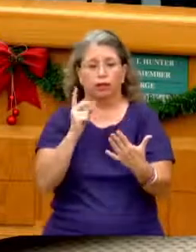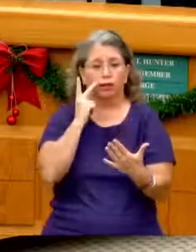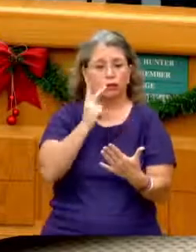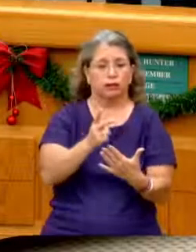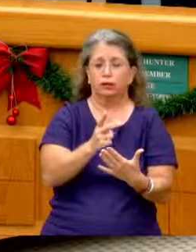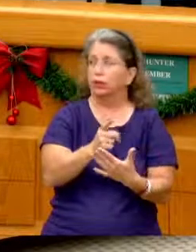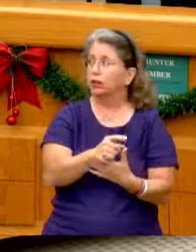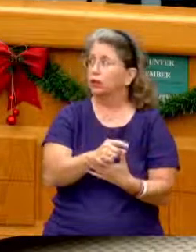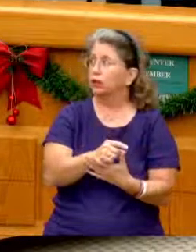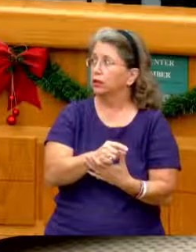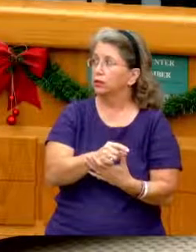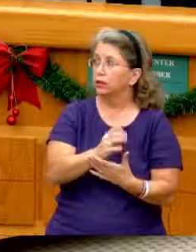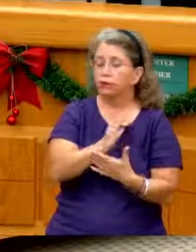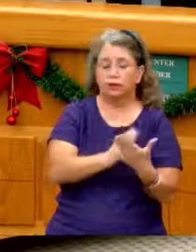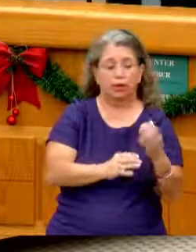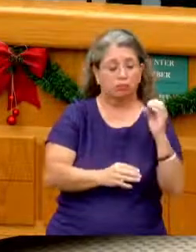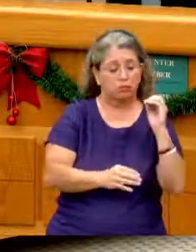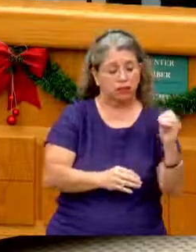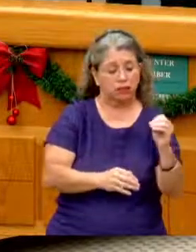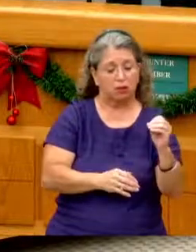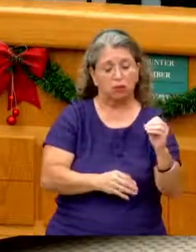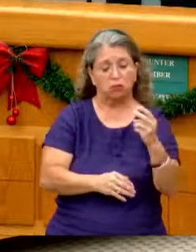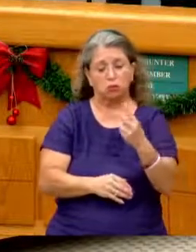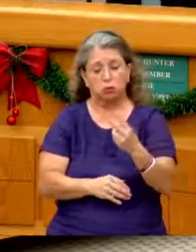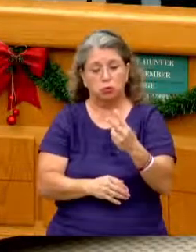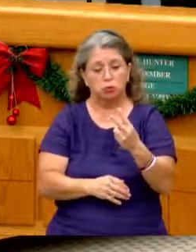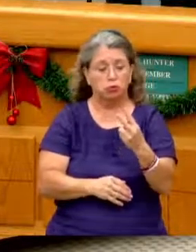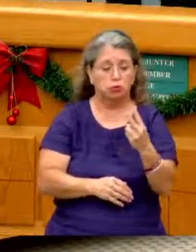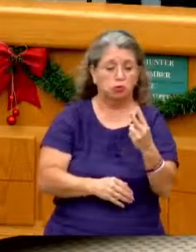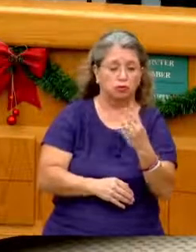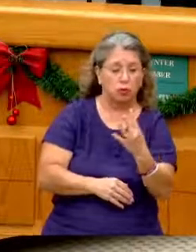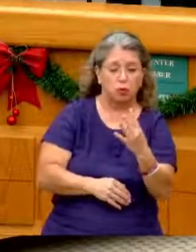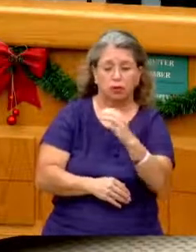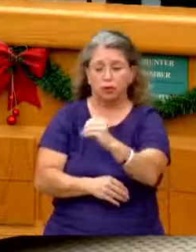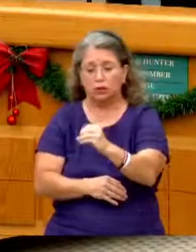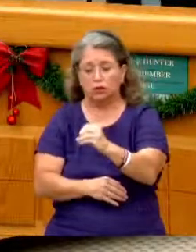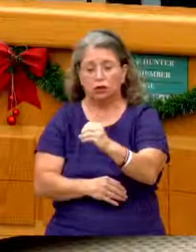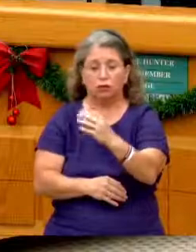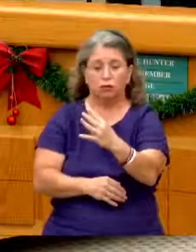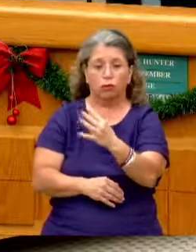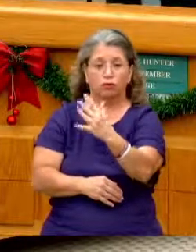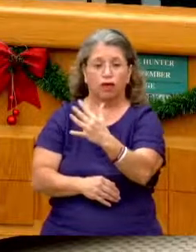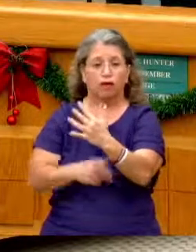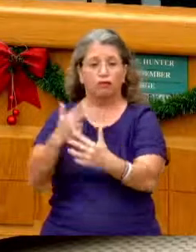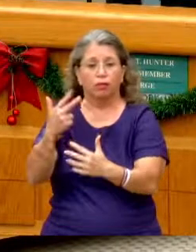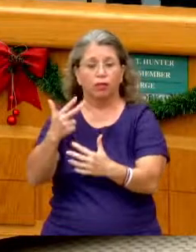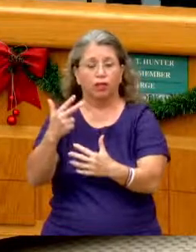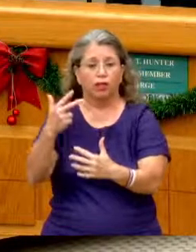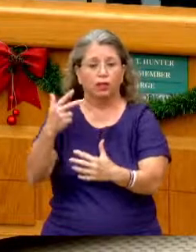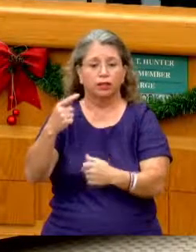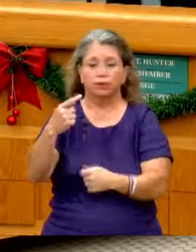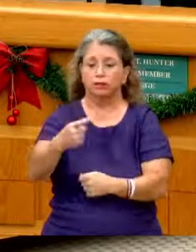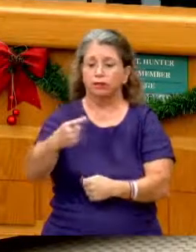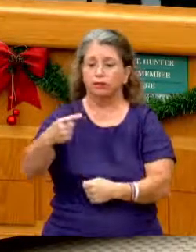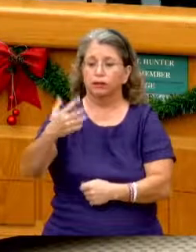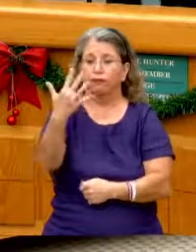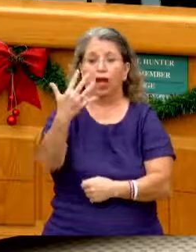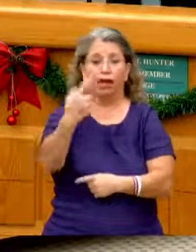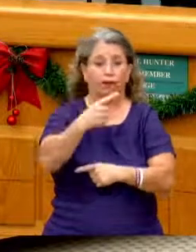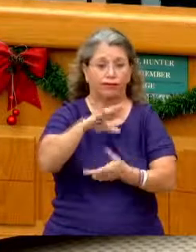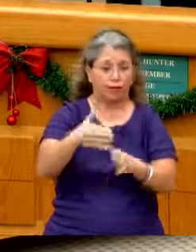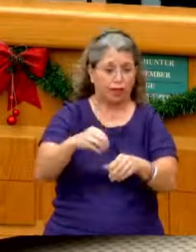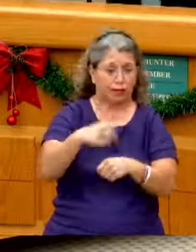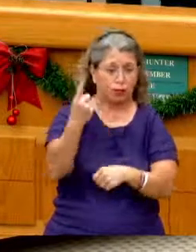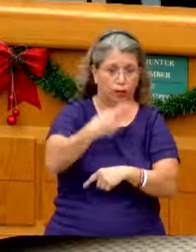see no days, 2, 4, 2, 5, 3, 1, 2, 5 deaths in 1 day,